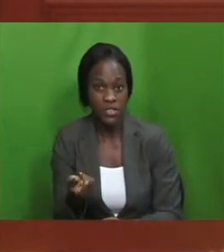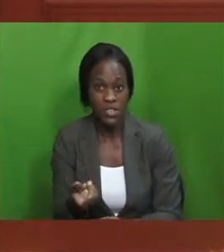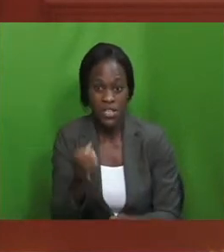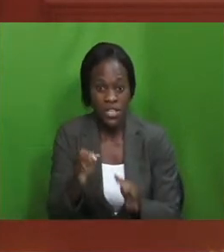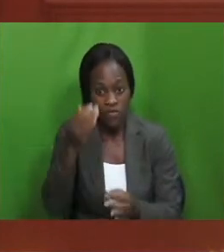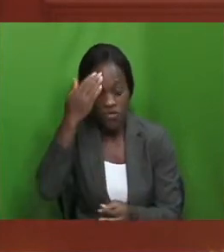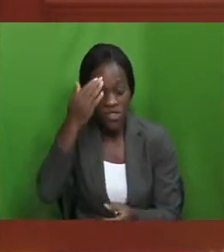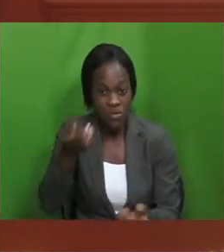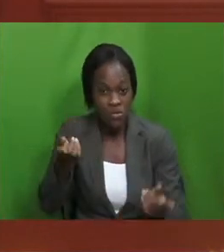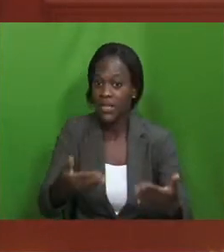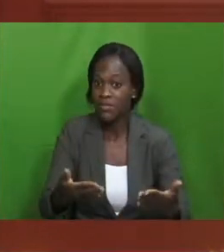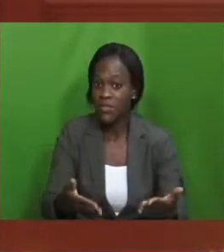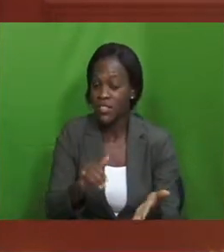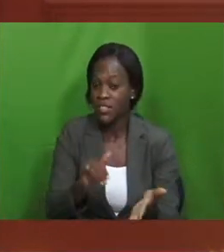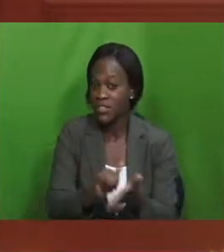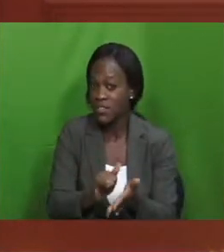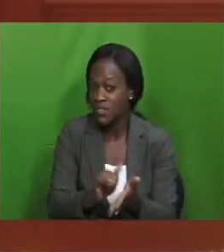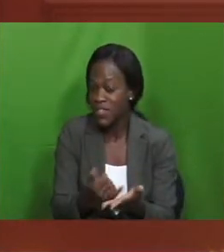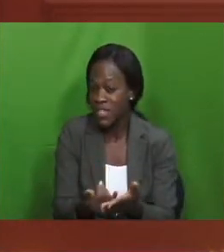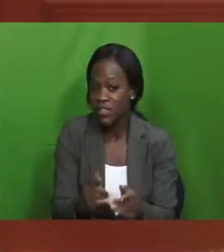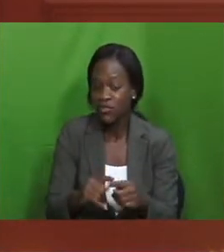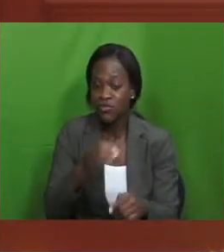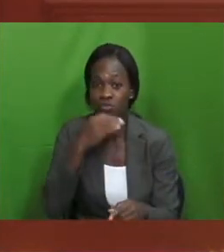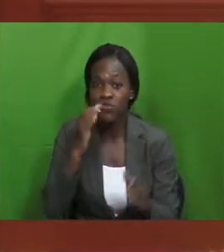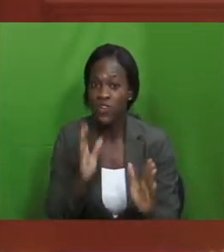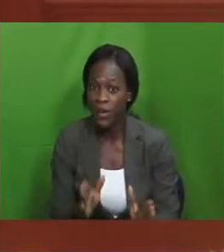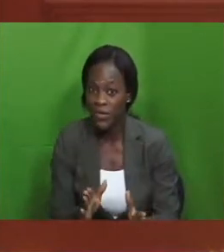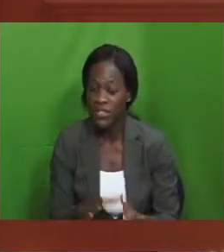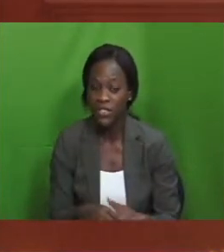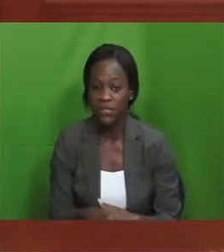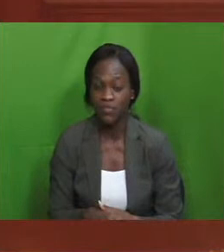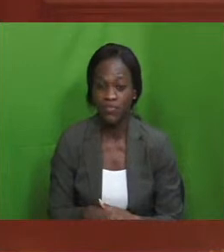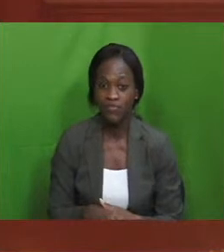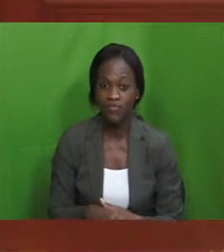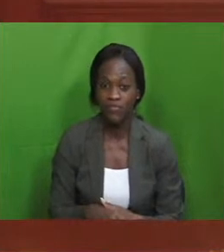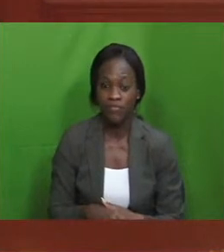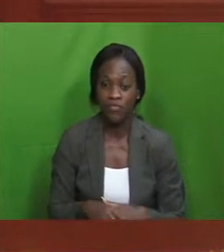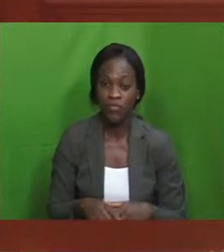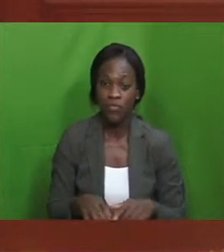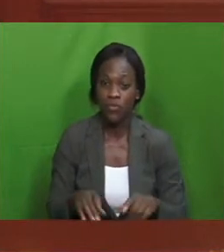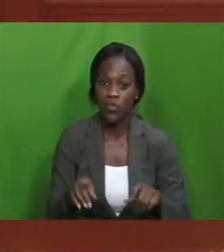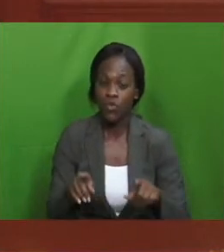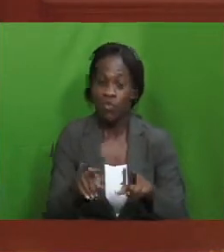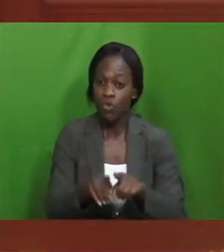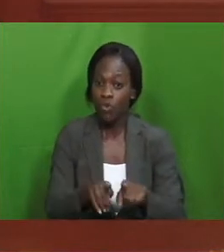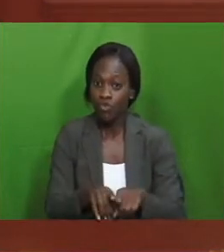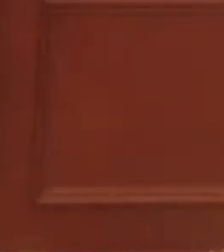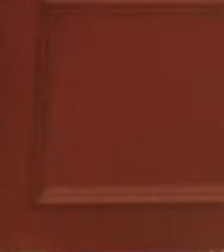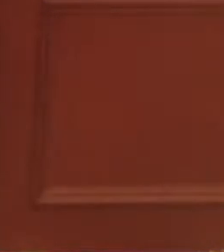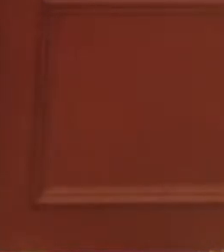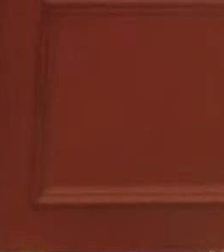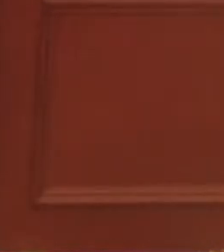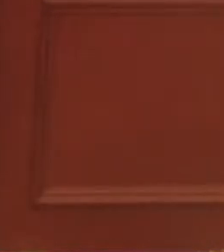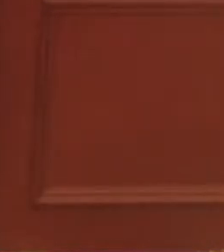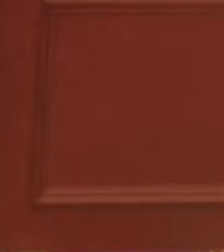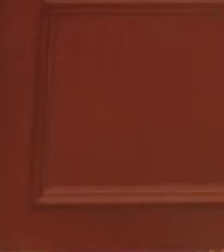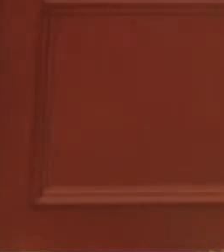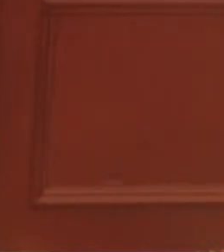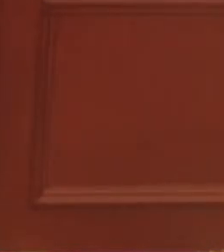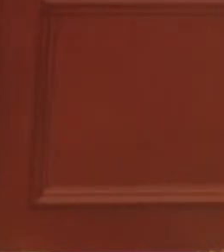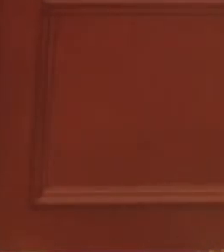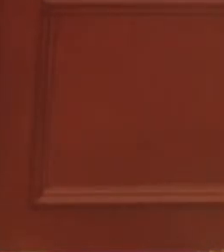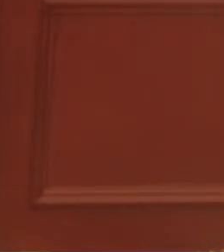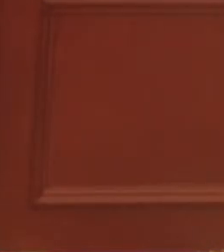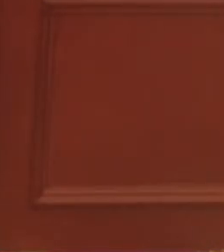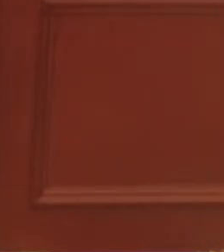available to poor farmers. Then, Mr. Speaker, we come to almighty COVID. Now,